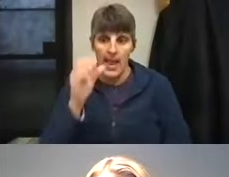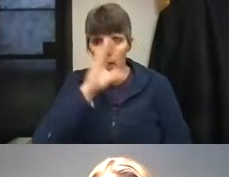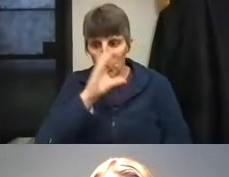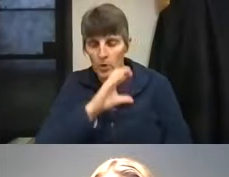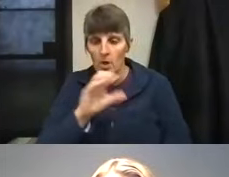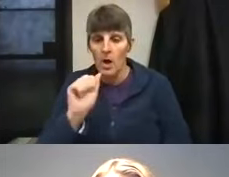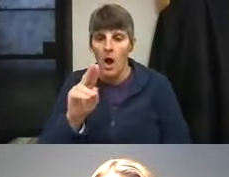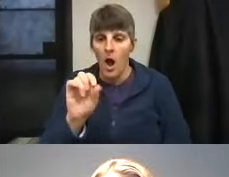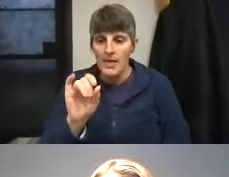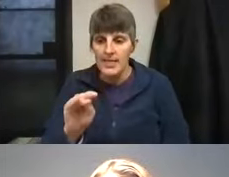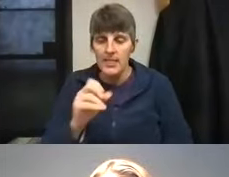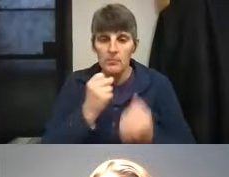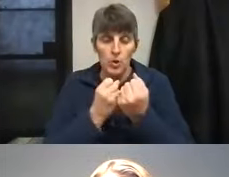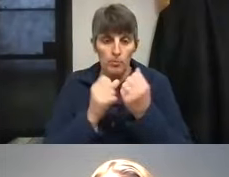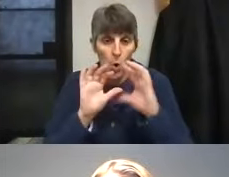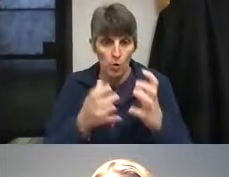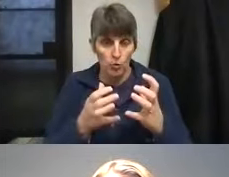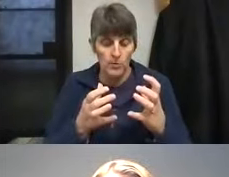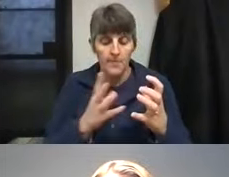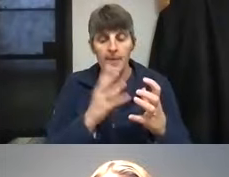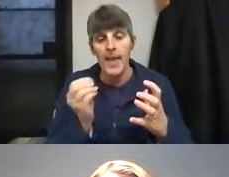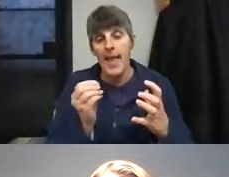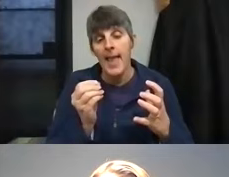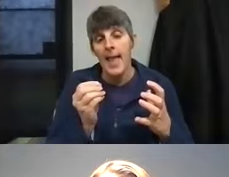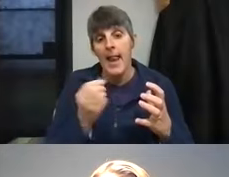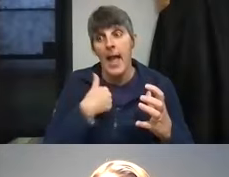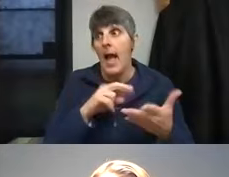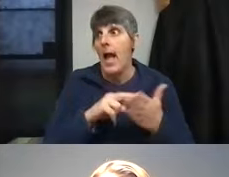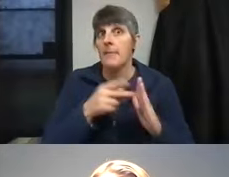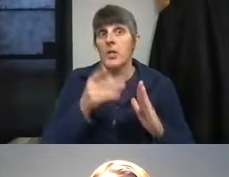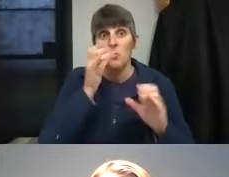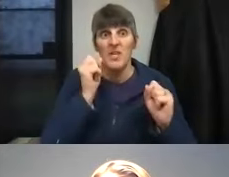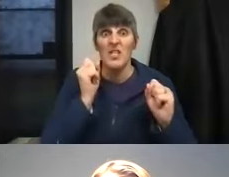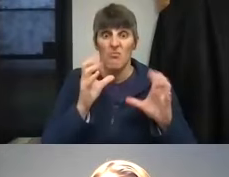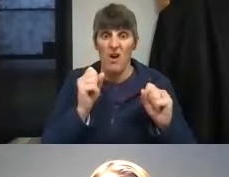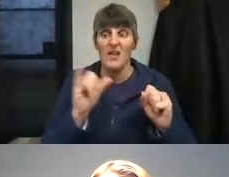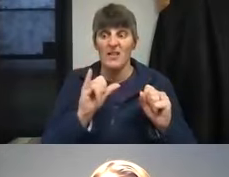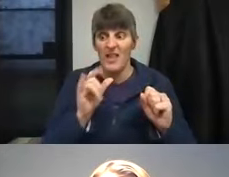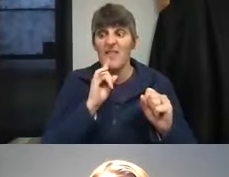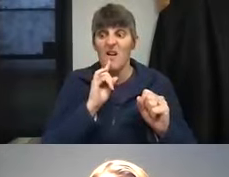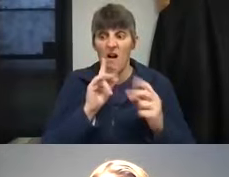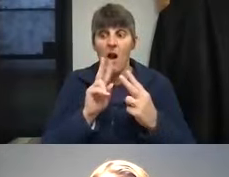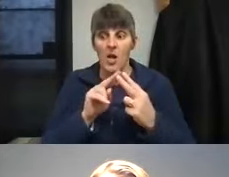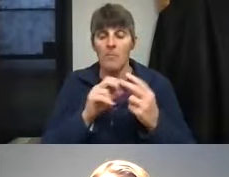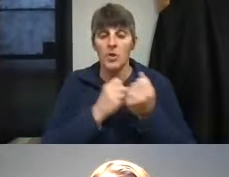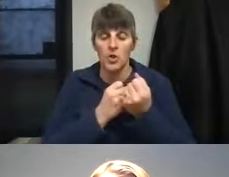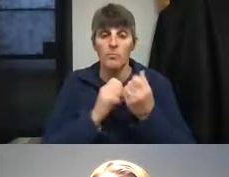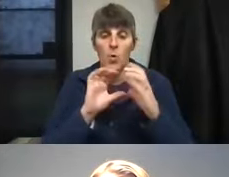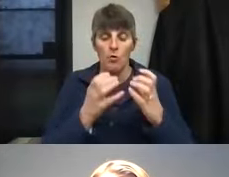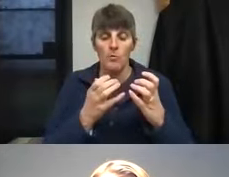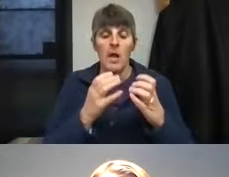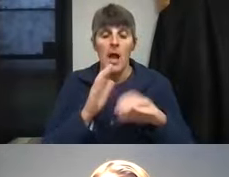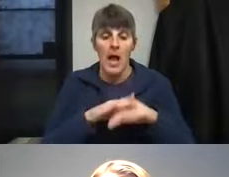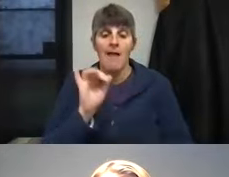in autism support groups. And I mean, you'd be surprised, like there are a couple of support groups